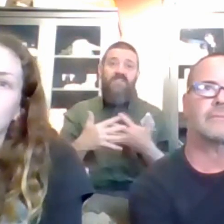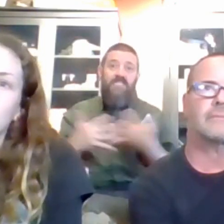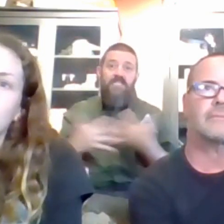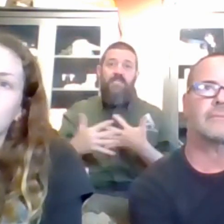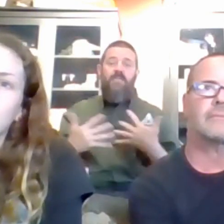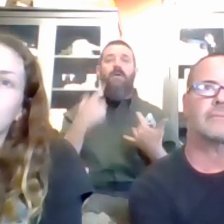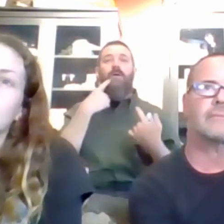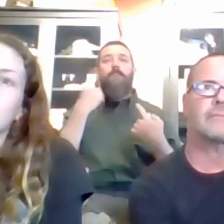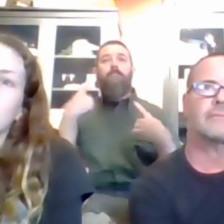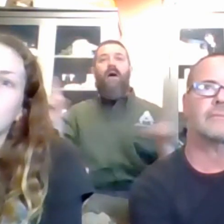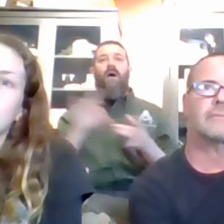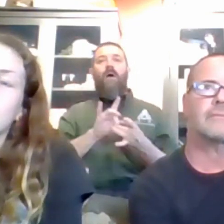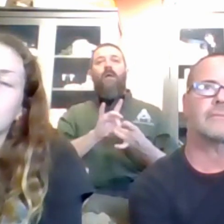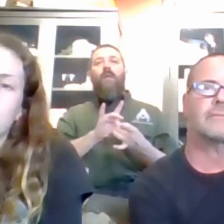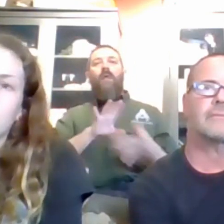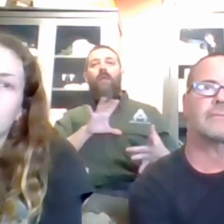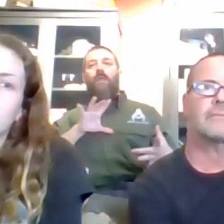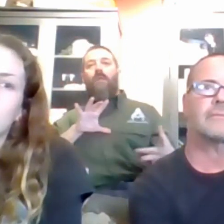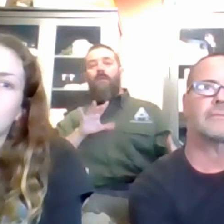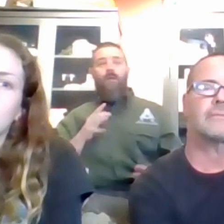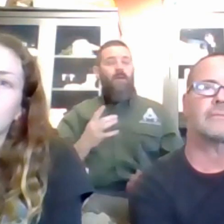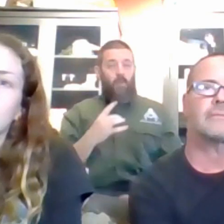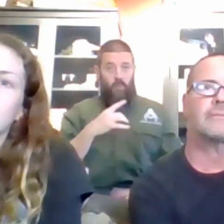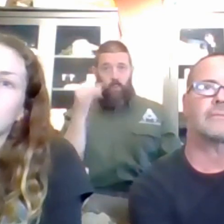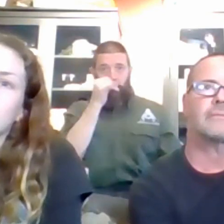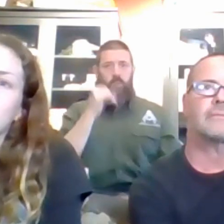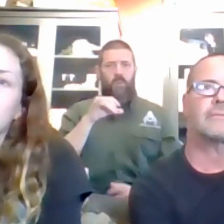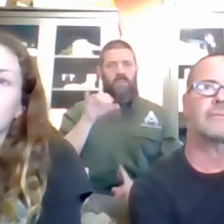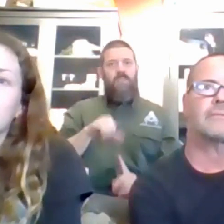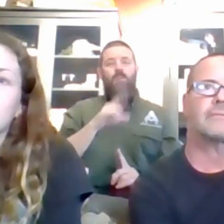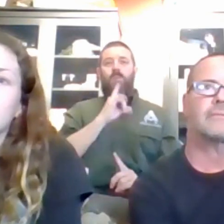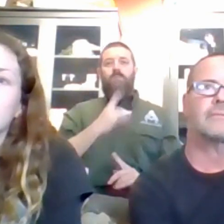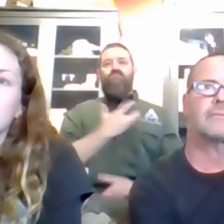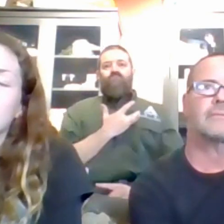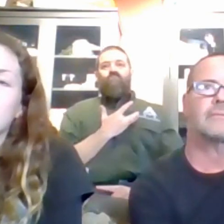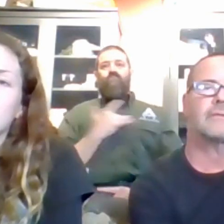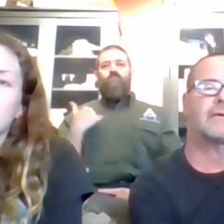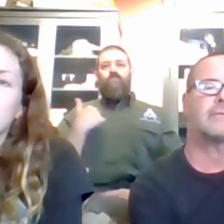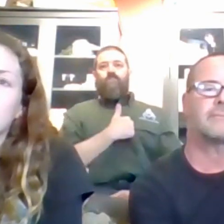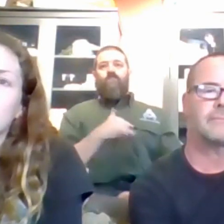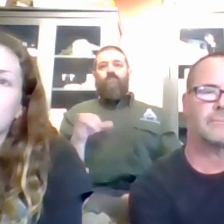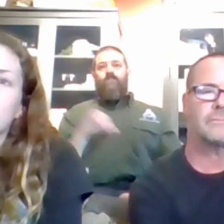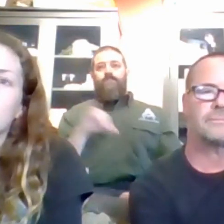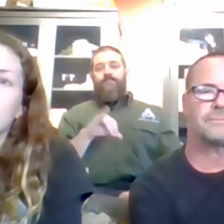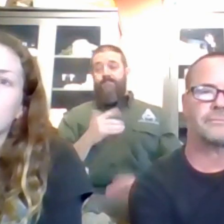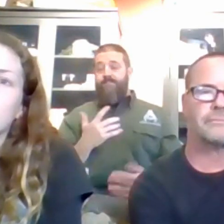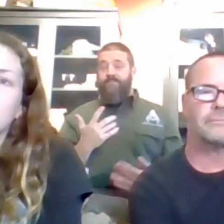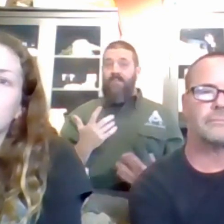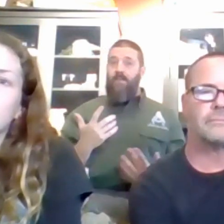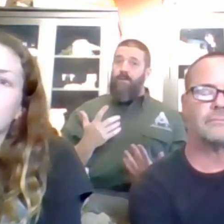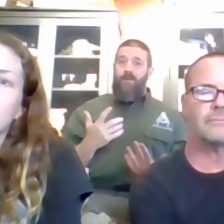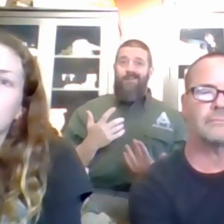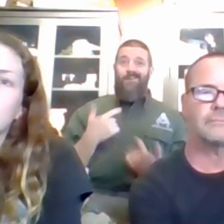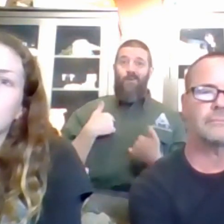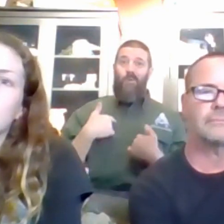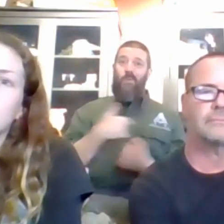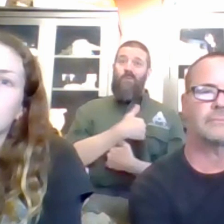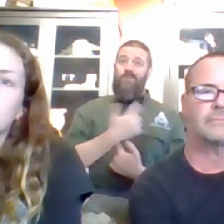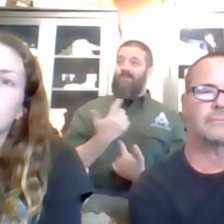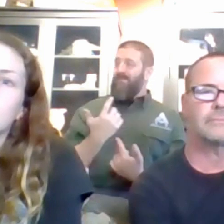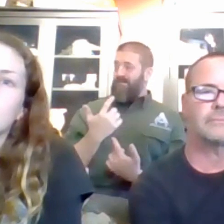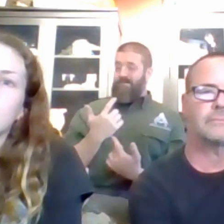years, and he was able to let that go through the experience that he had here, which really was meaningful for us as well.